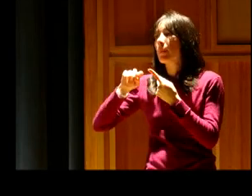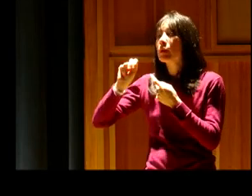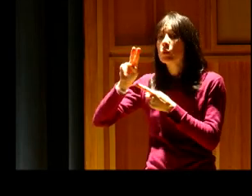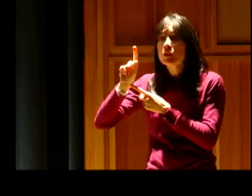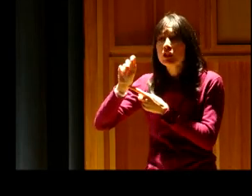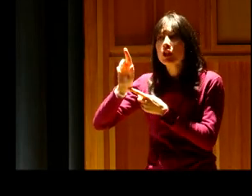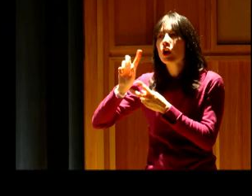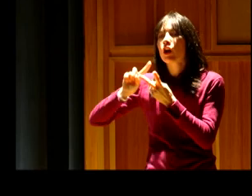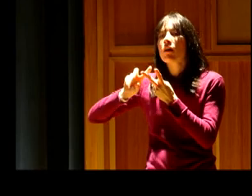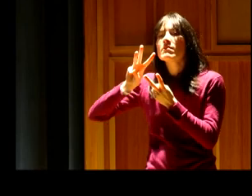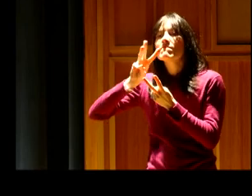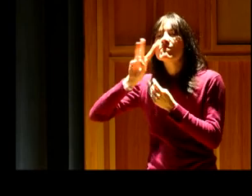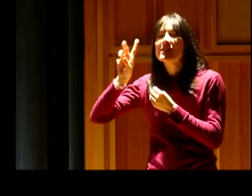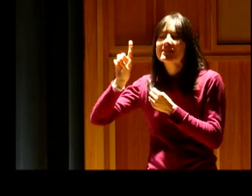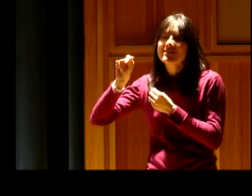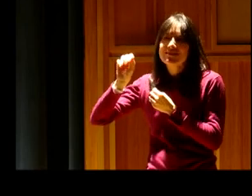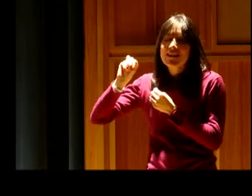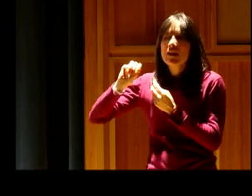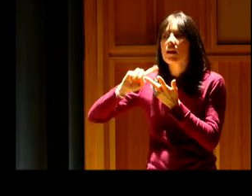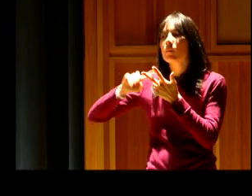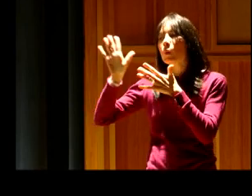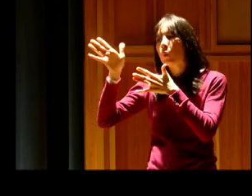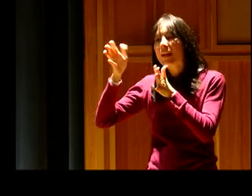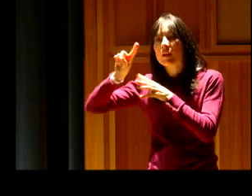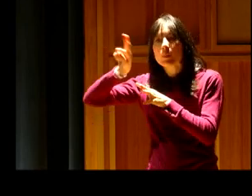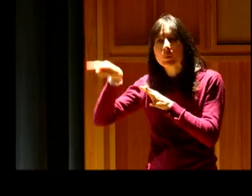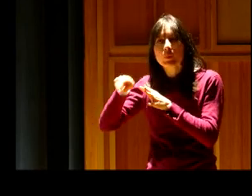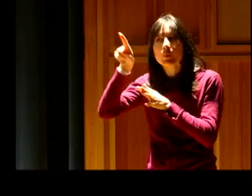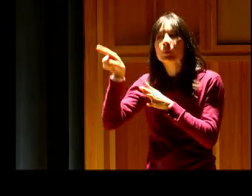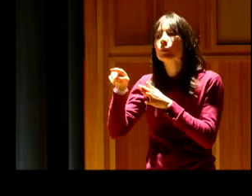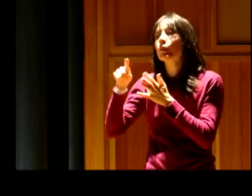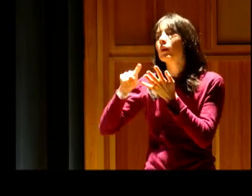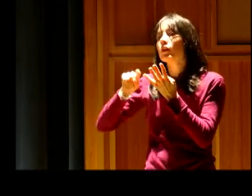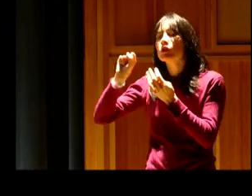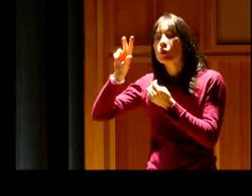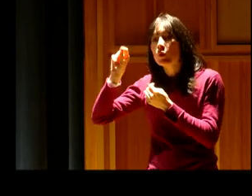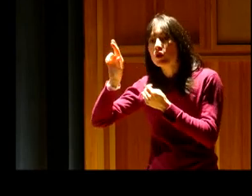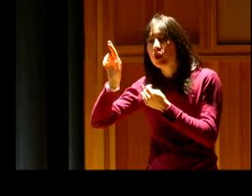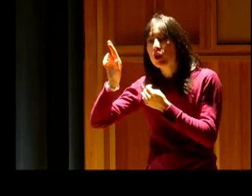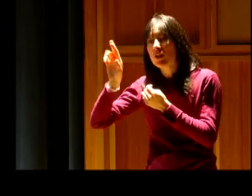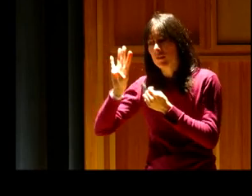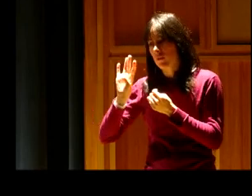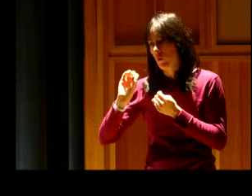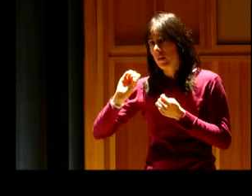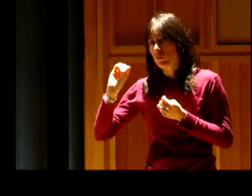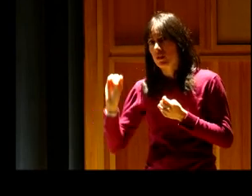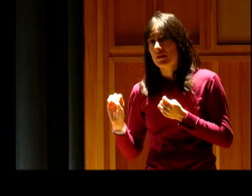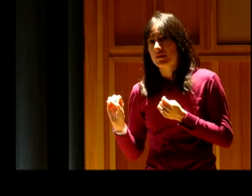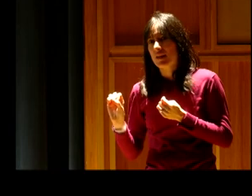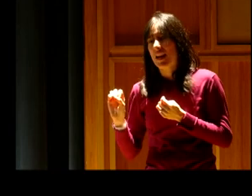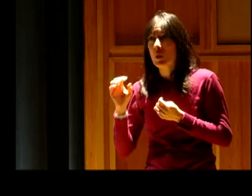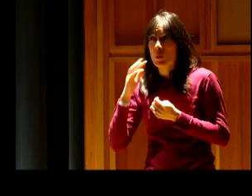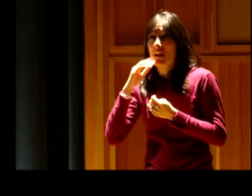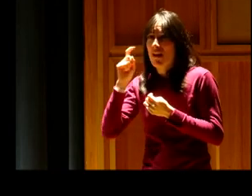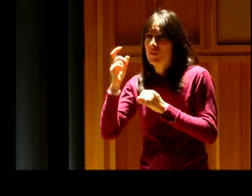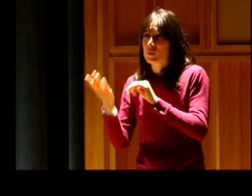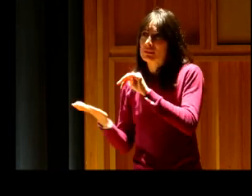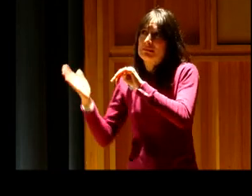and hydroelectric and wind and solar. So we need to get to 100% in